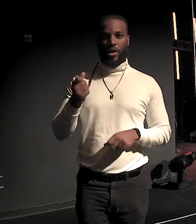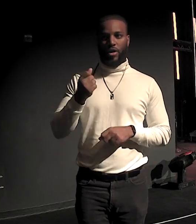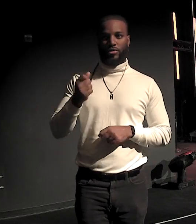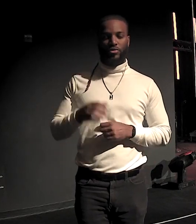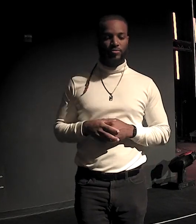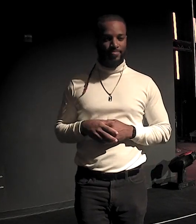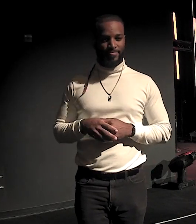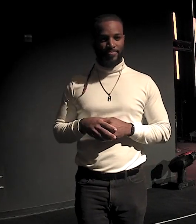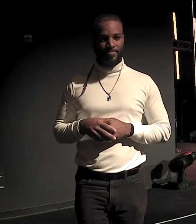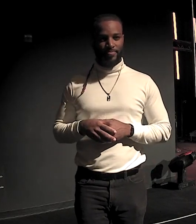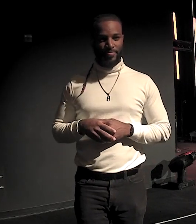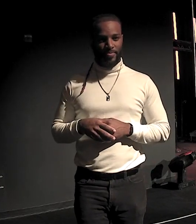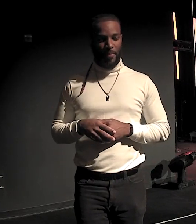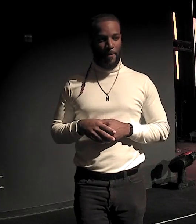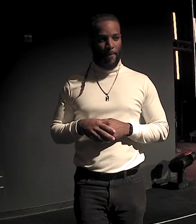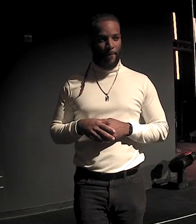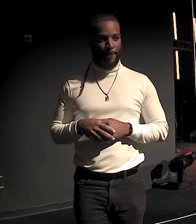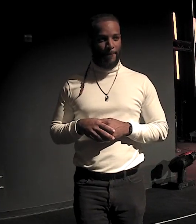to.